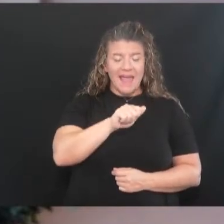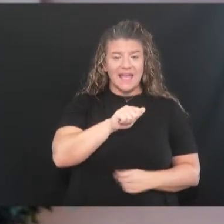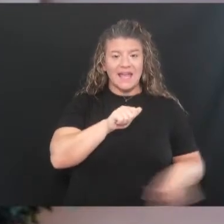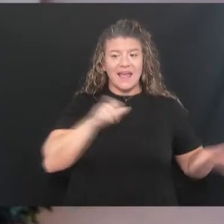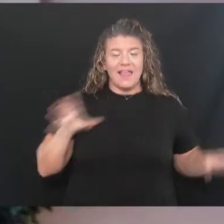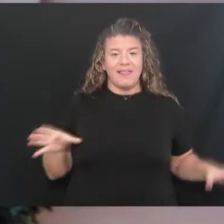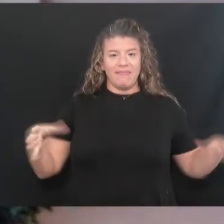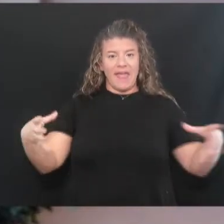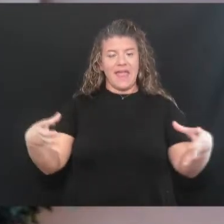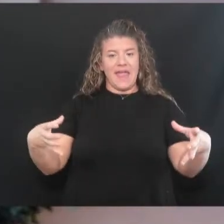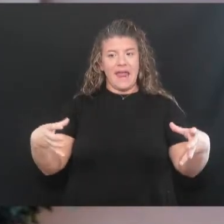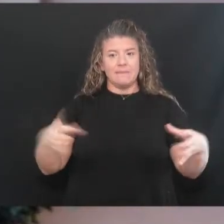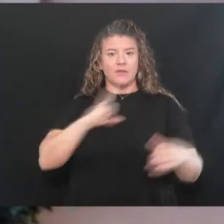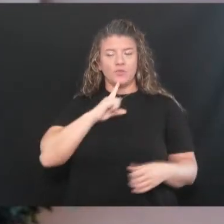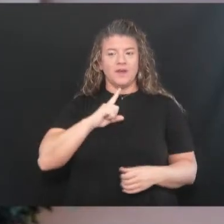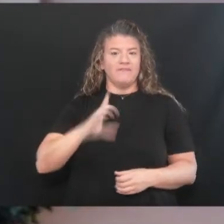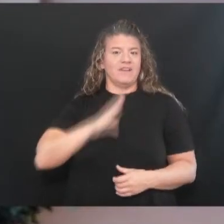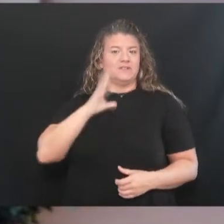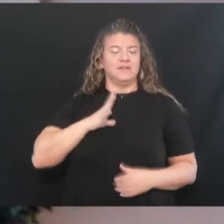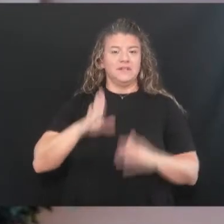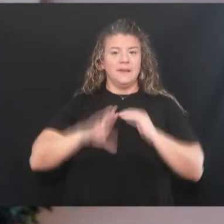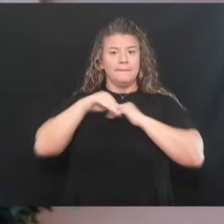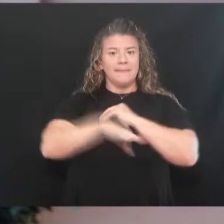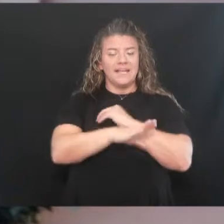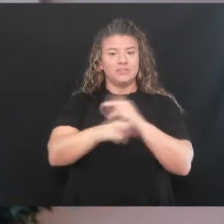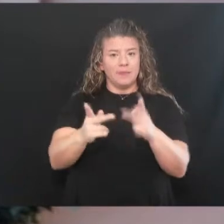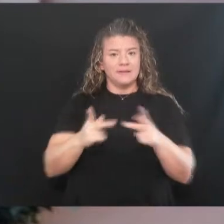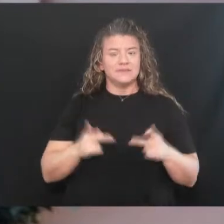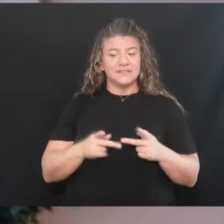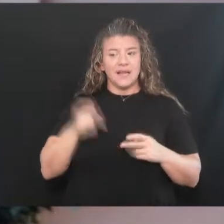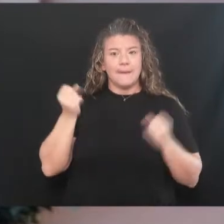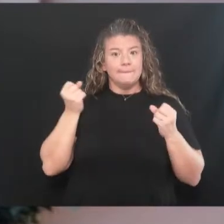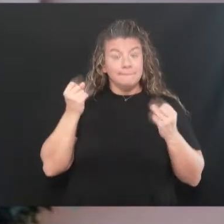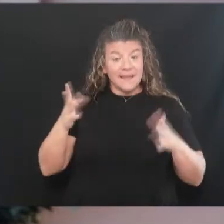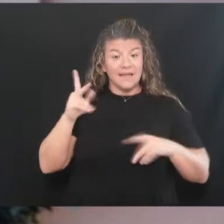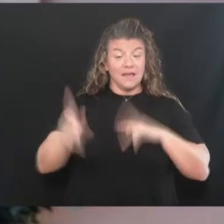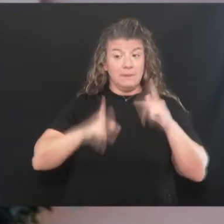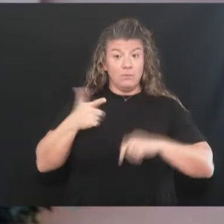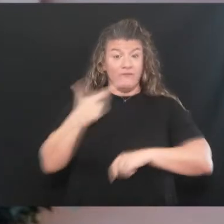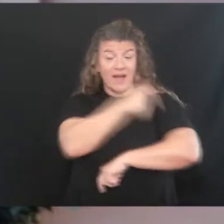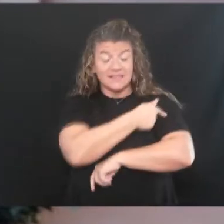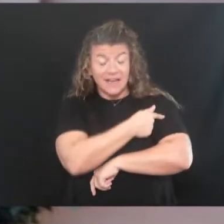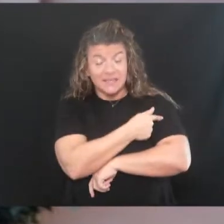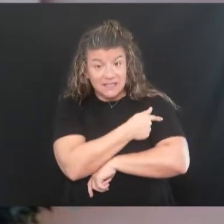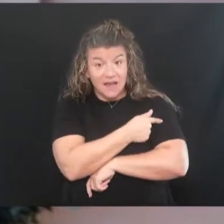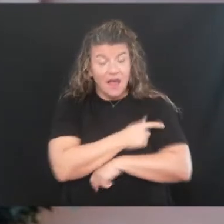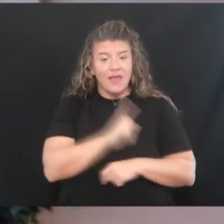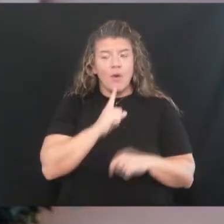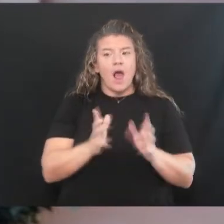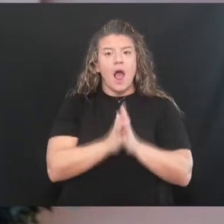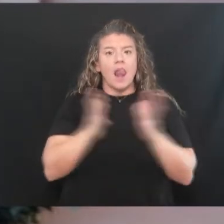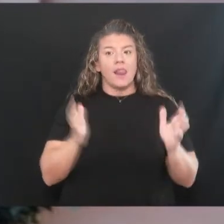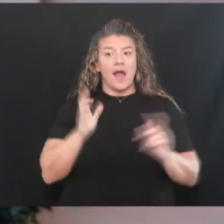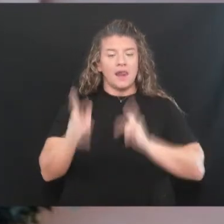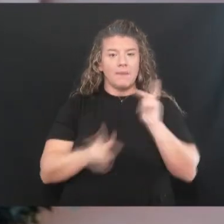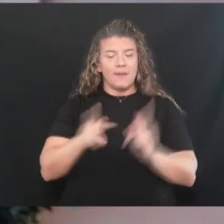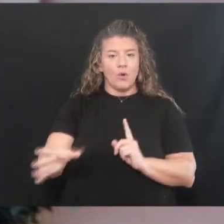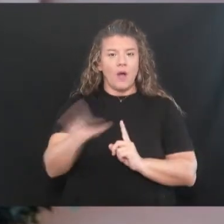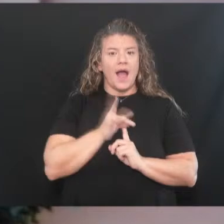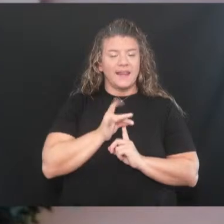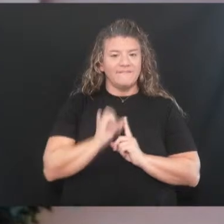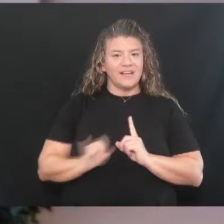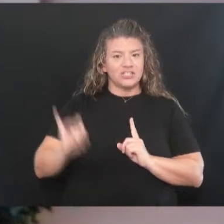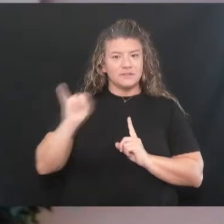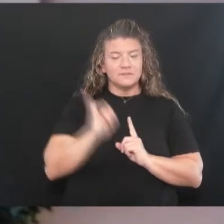came to this really upscale beach town where many people were vaccinated and where there was a lot of people that got infected.